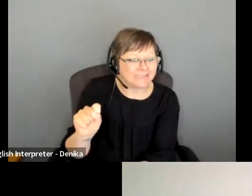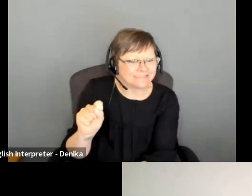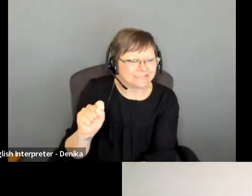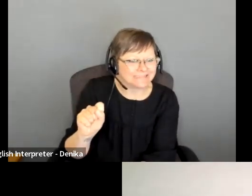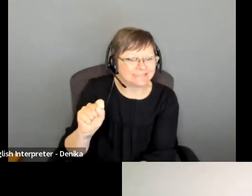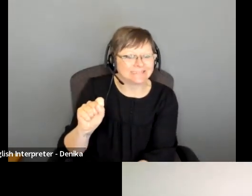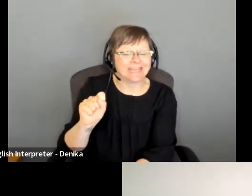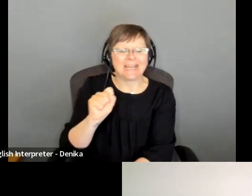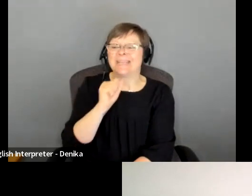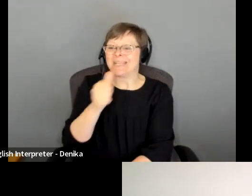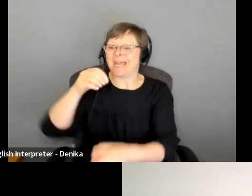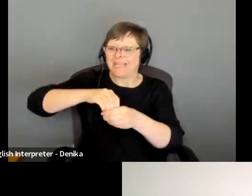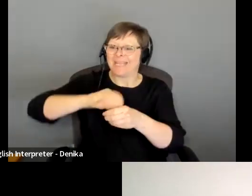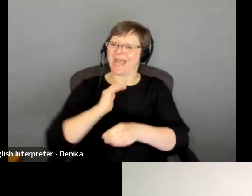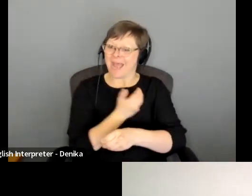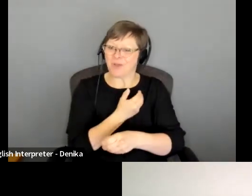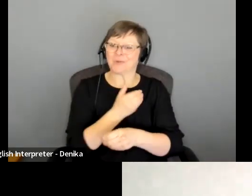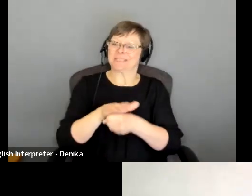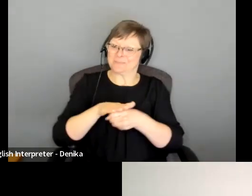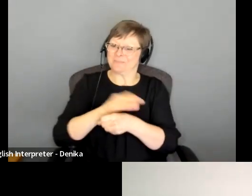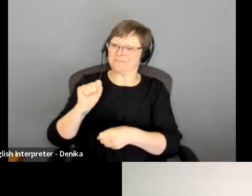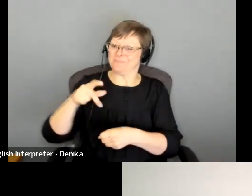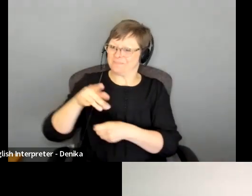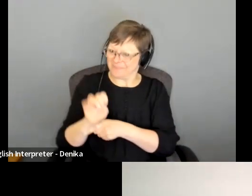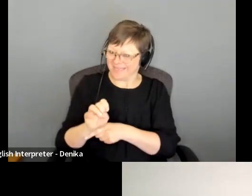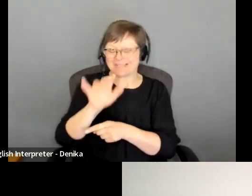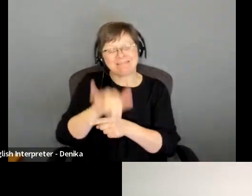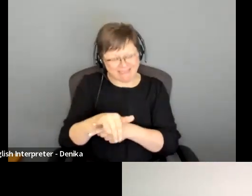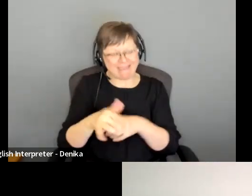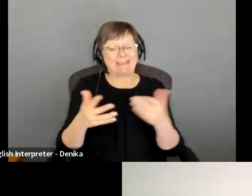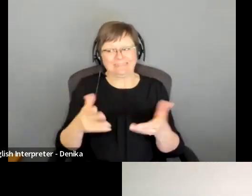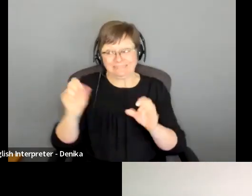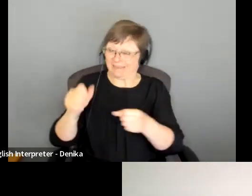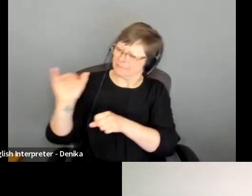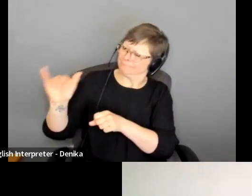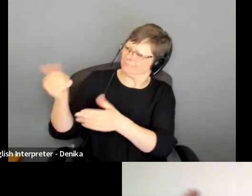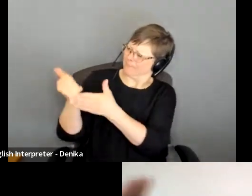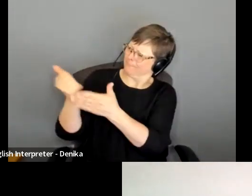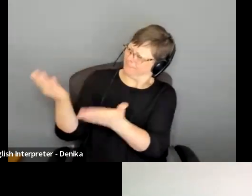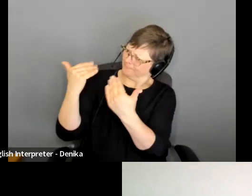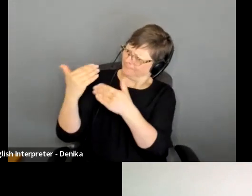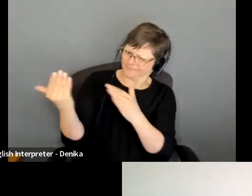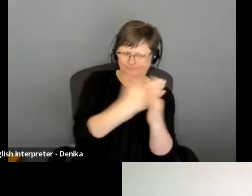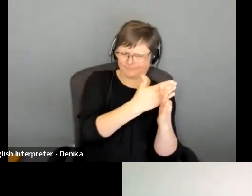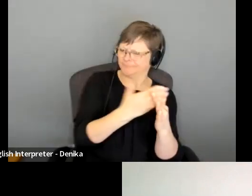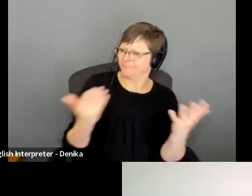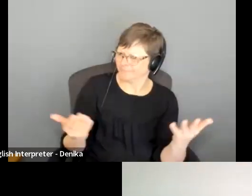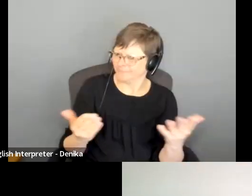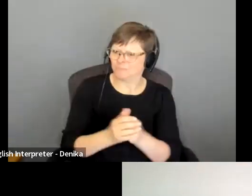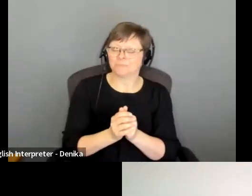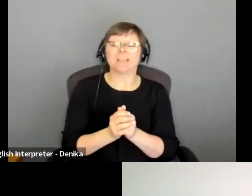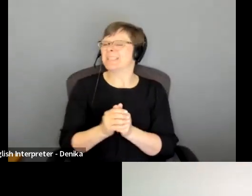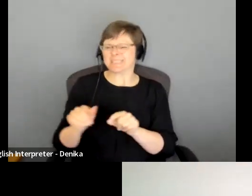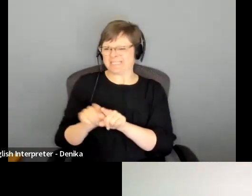wrong. I made that. It might also be, the referring back to that. Often on the first day, someone will